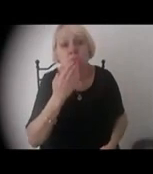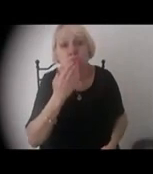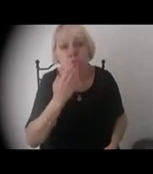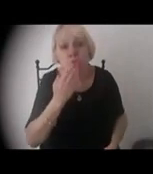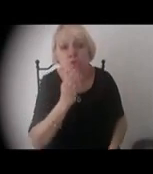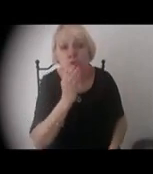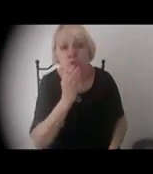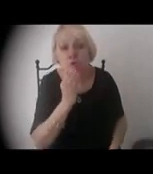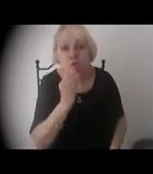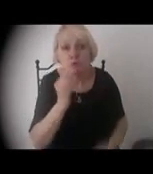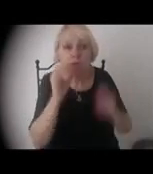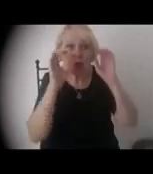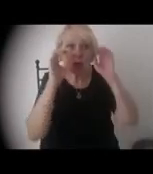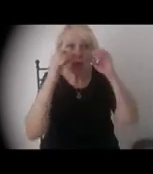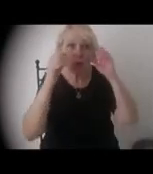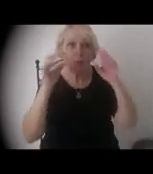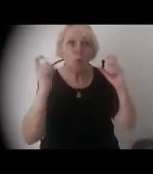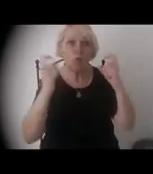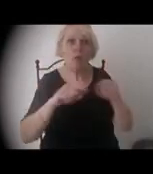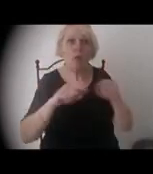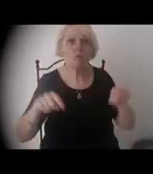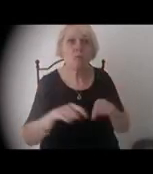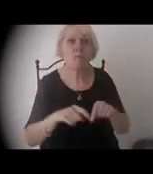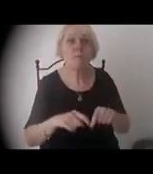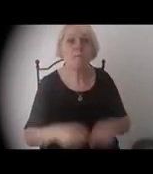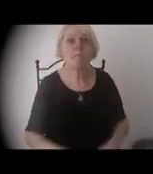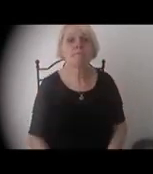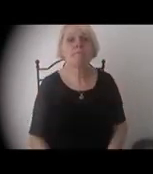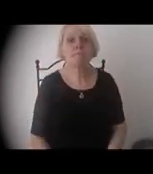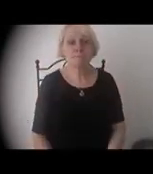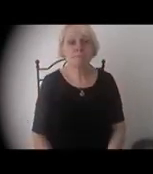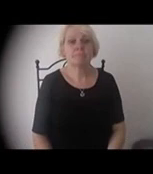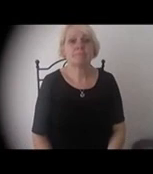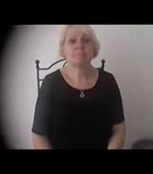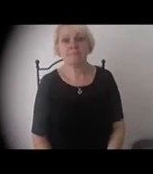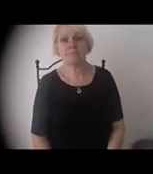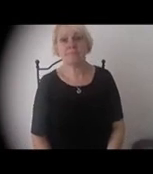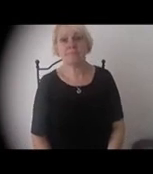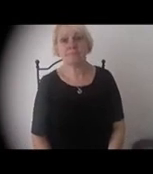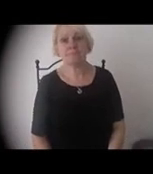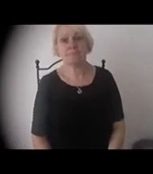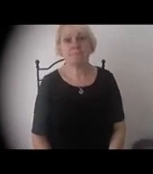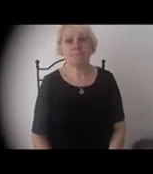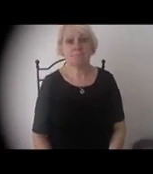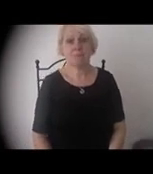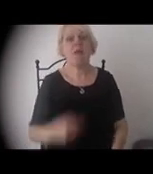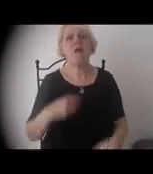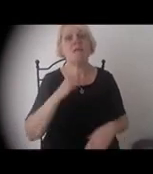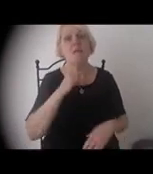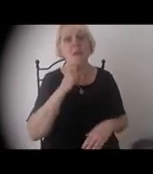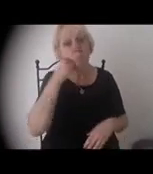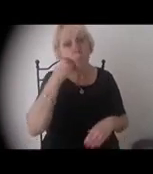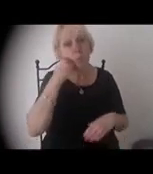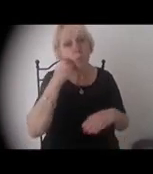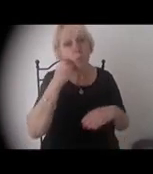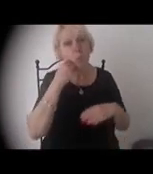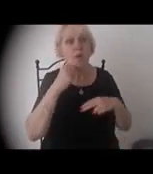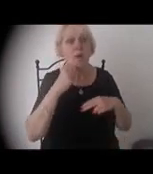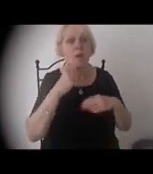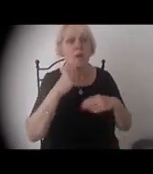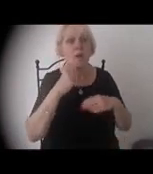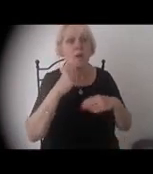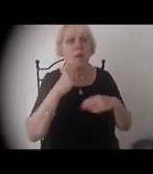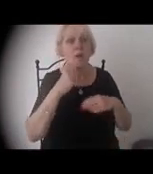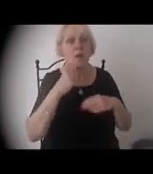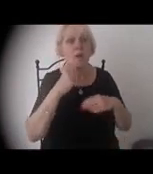get an overall coordination, we can't possibly do it, but it will be in the risk assessments, and our school improvement